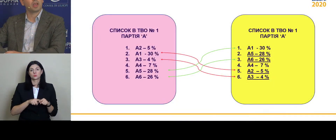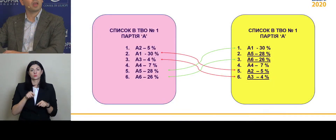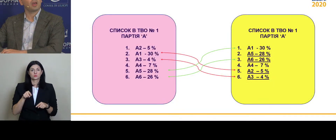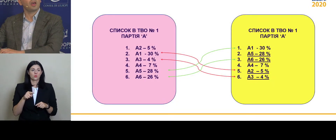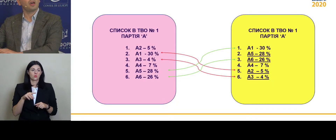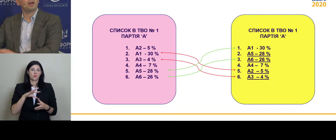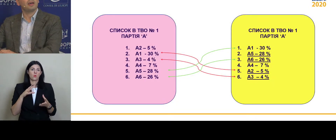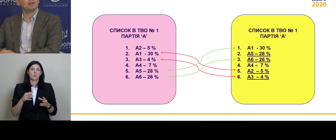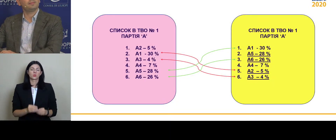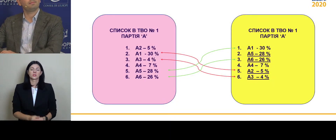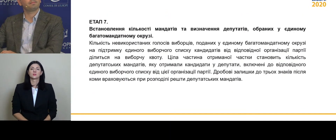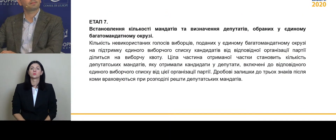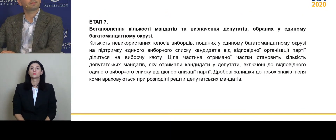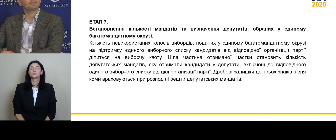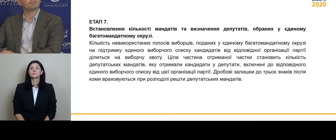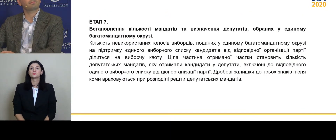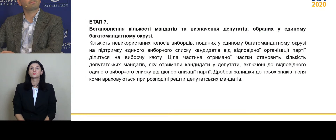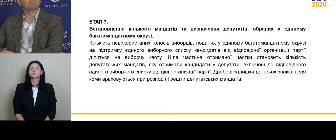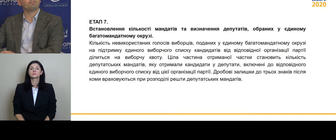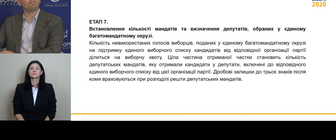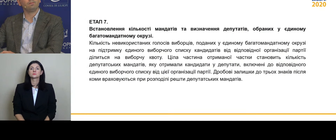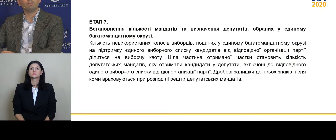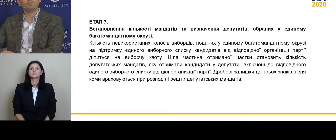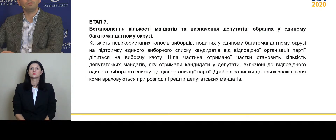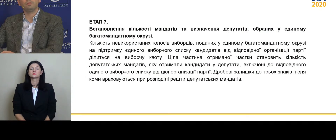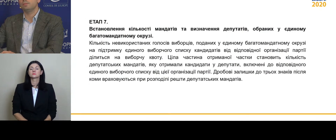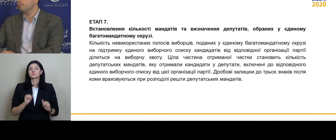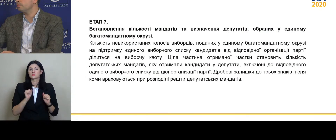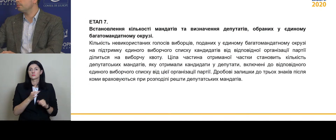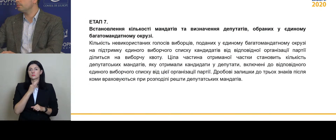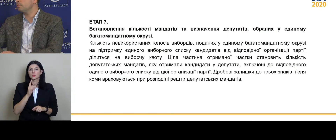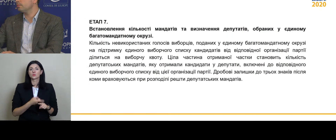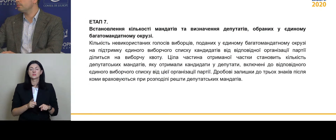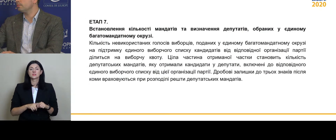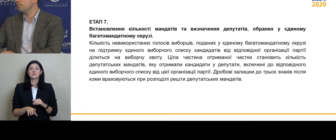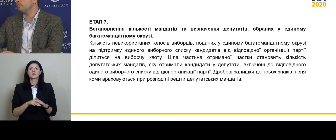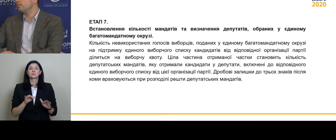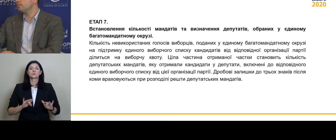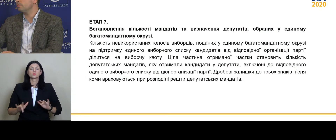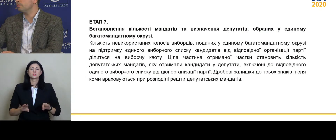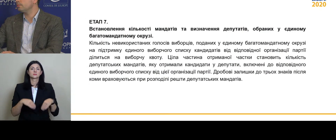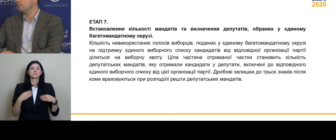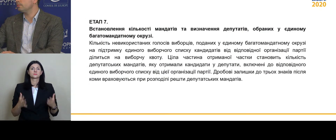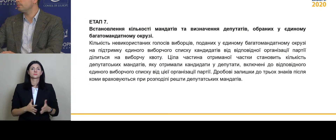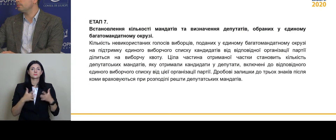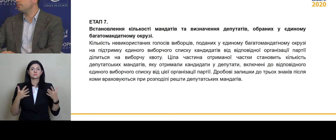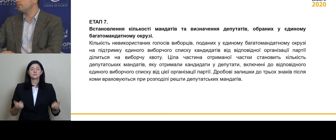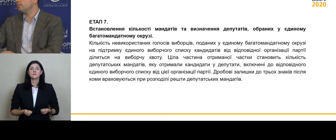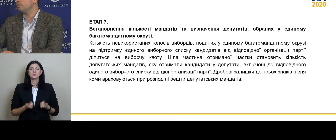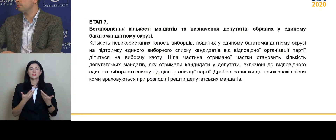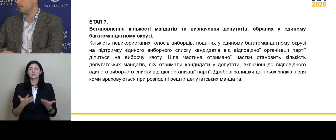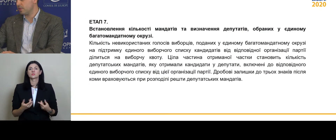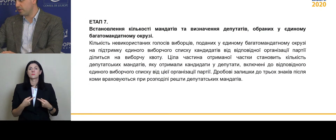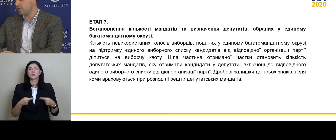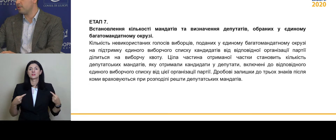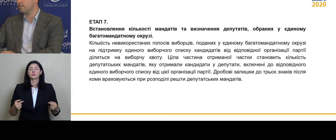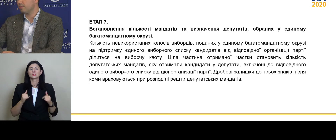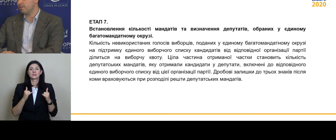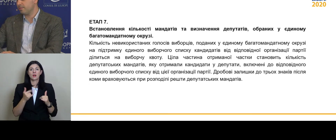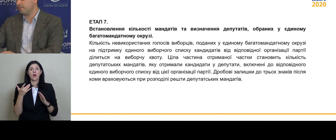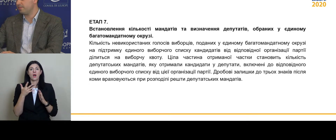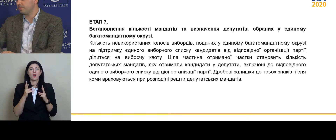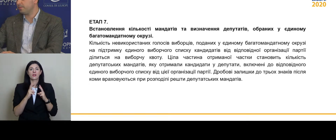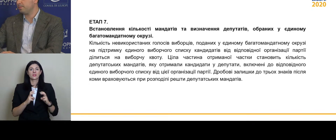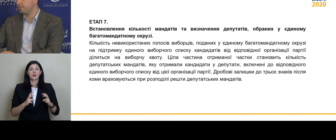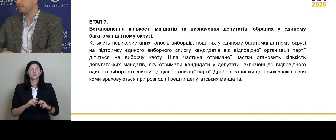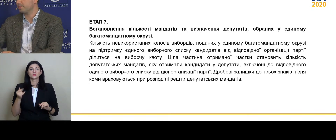this is a very important element to be considered. We can say that this election process will give a lot